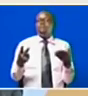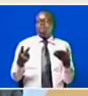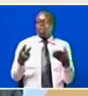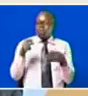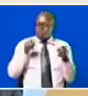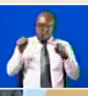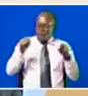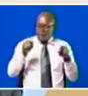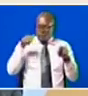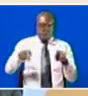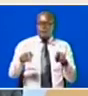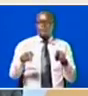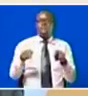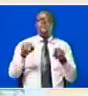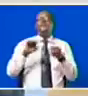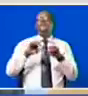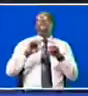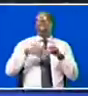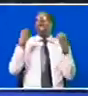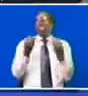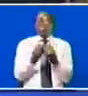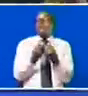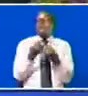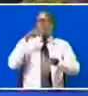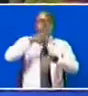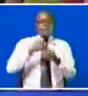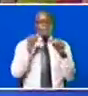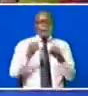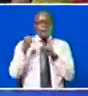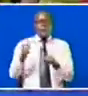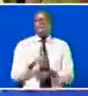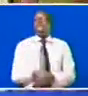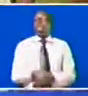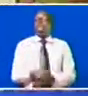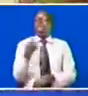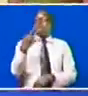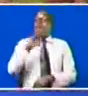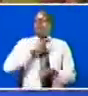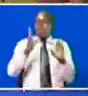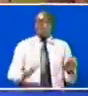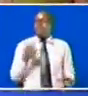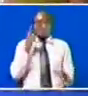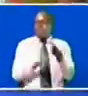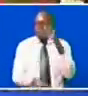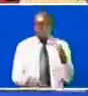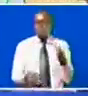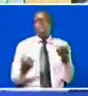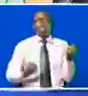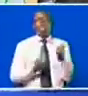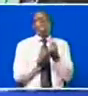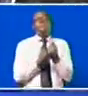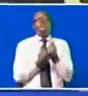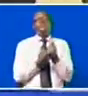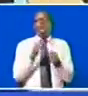that steers the ship in difficult times. The soft-spoken Chebukati, the three commissioners say, has stood by as